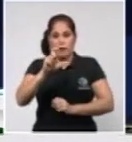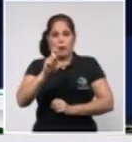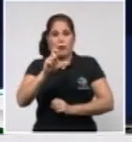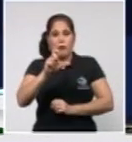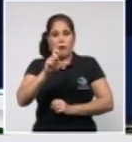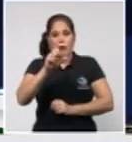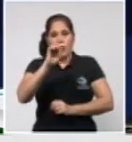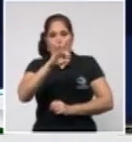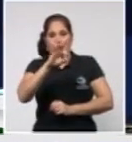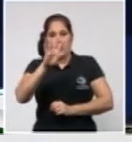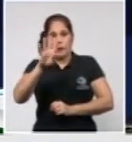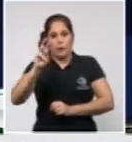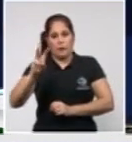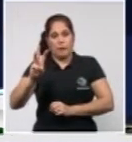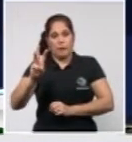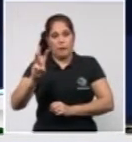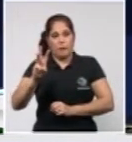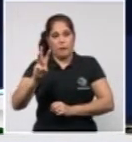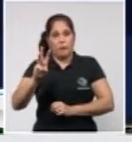843 in Villa Clares,